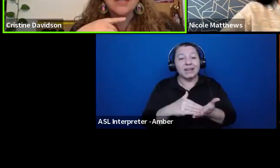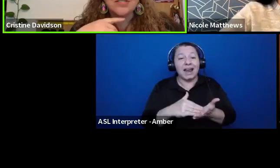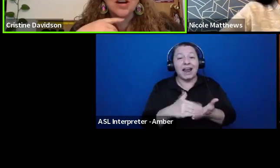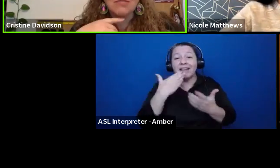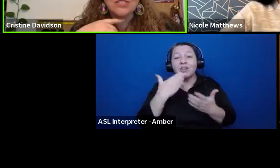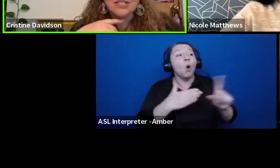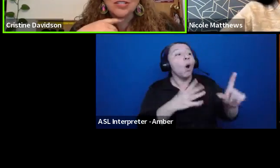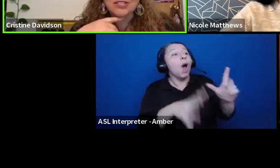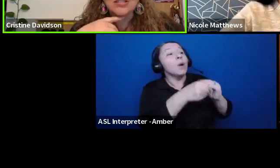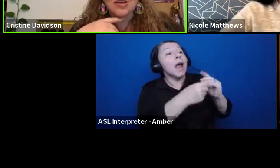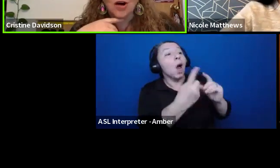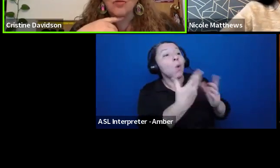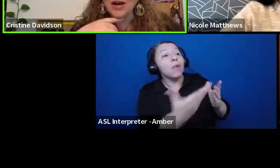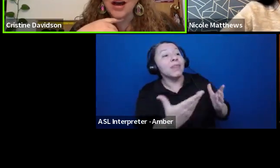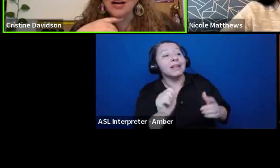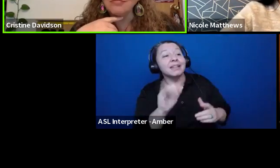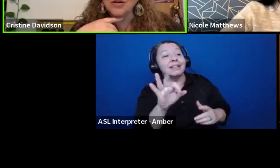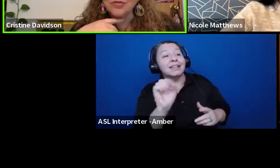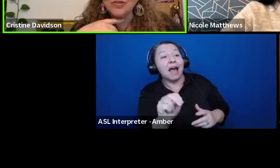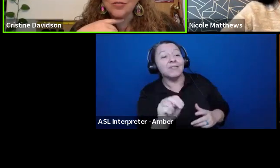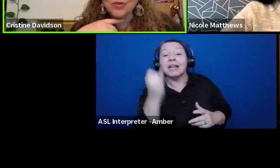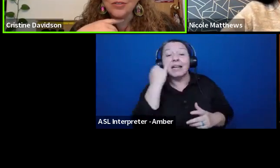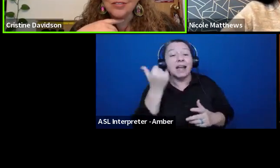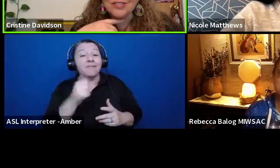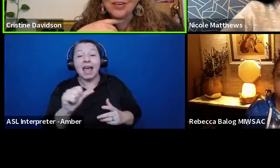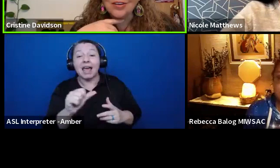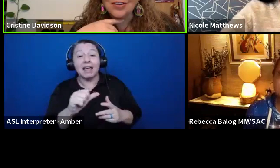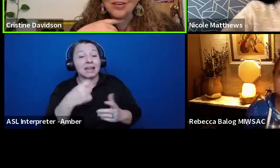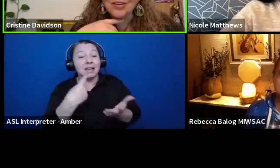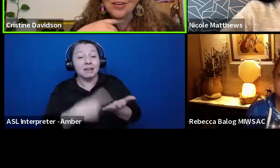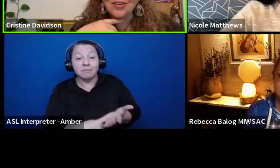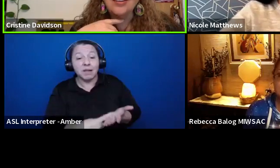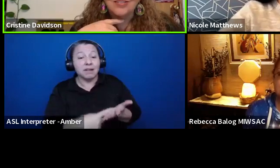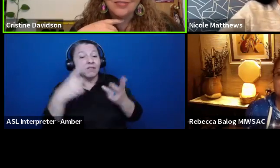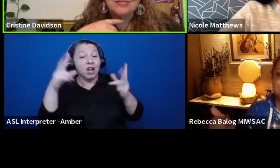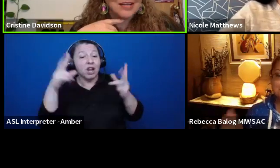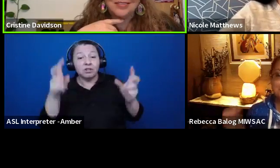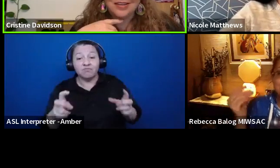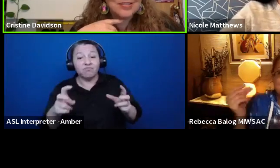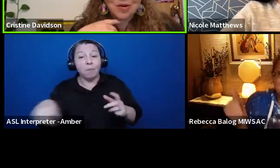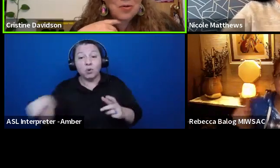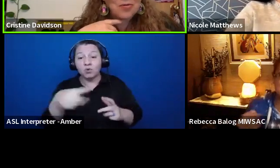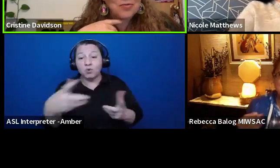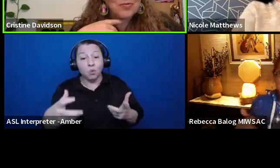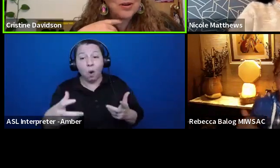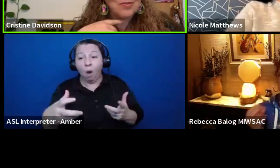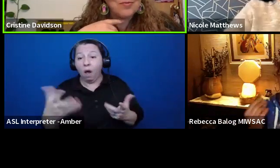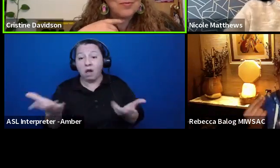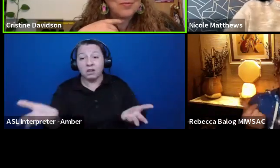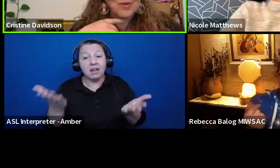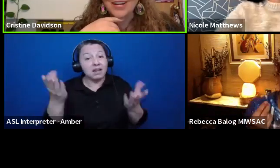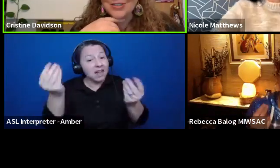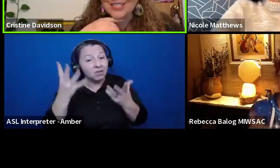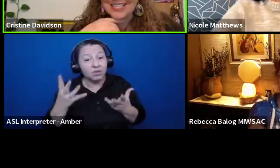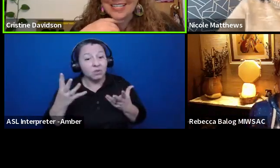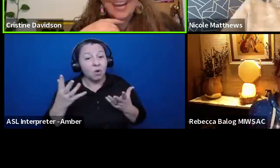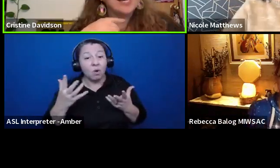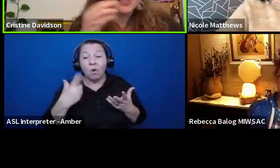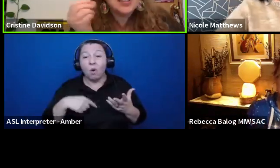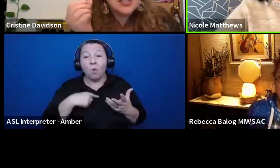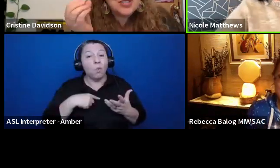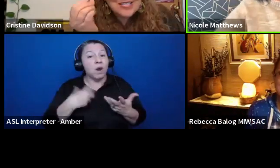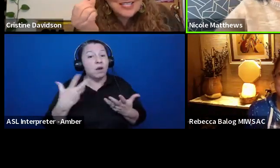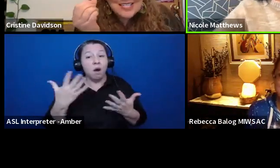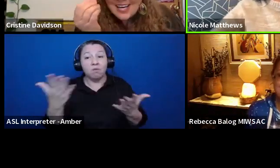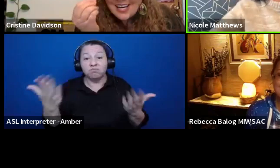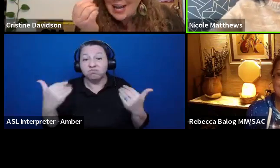thing. If there's conversations that y'all want to have out there in the world, like, let us know. We're interested.